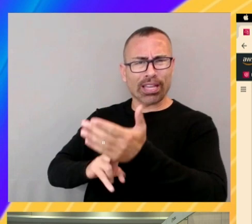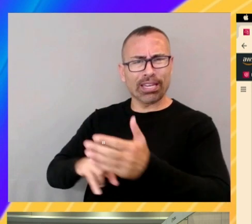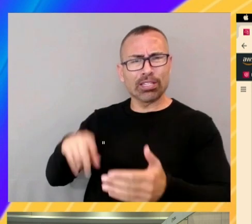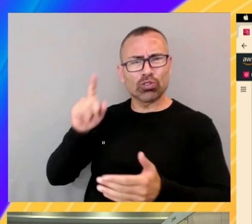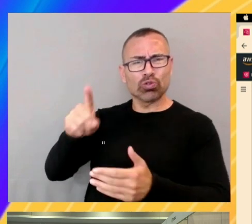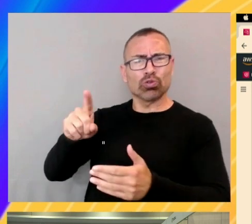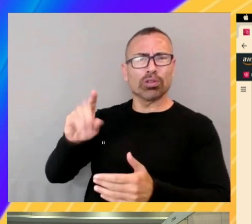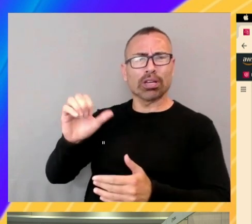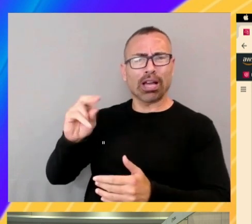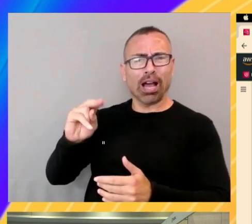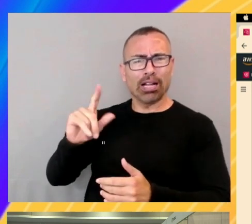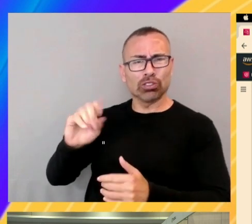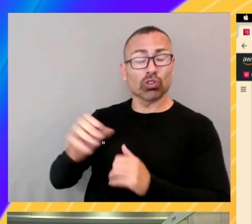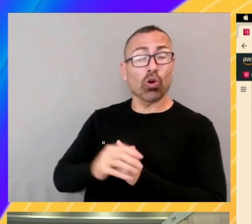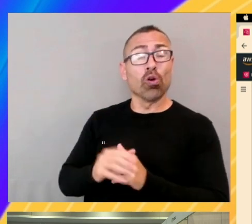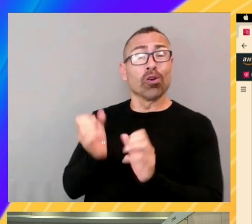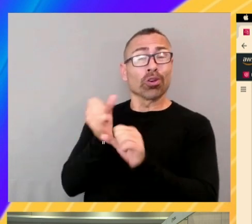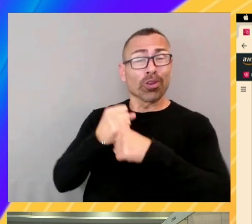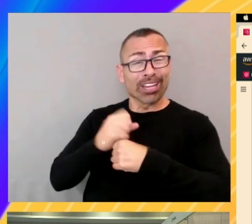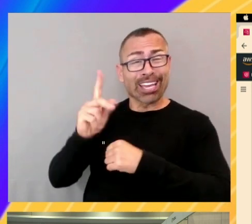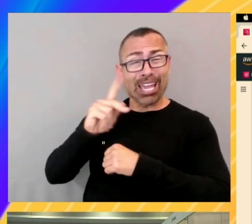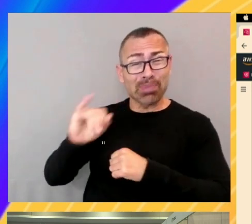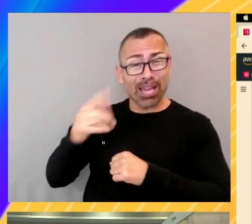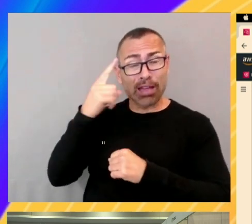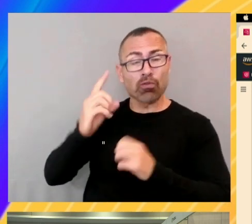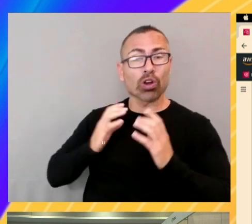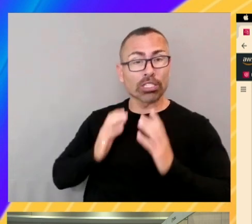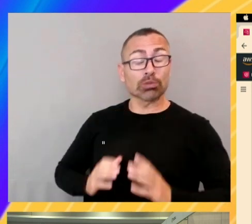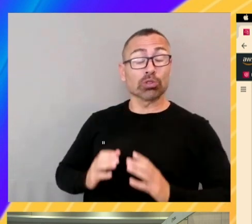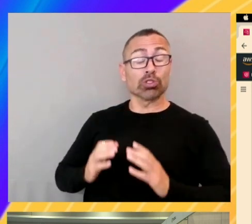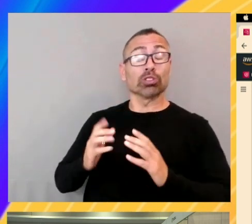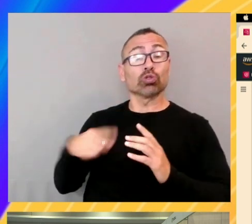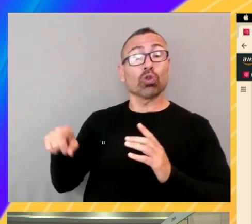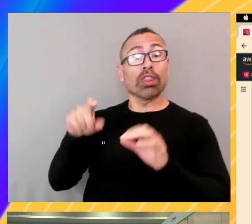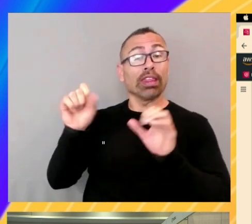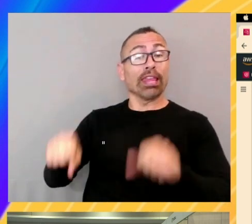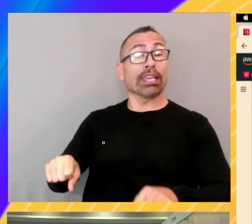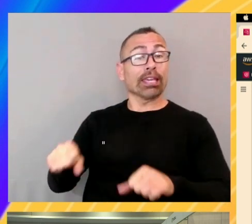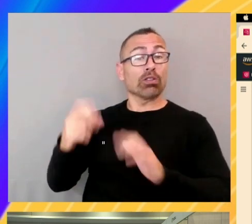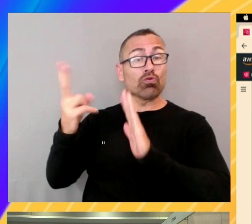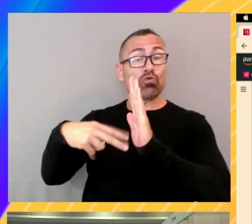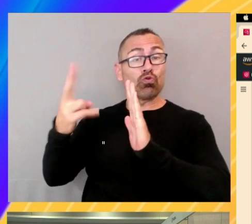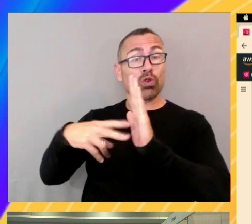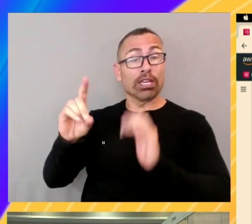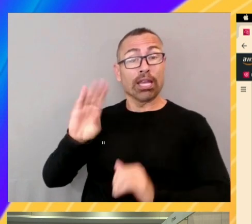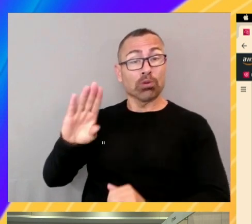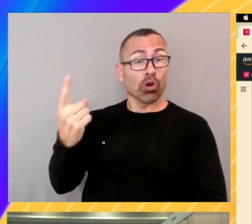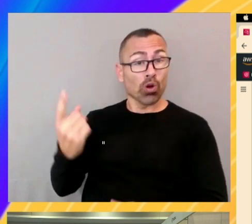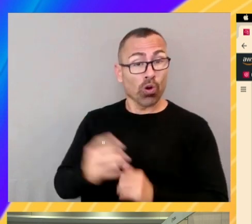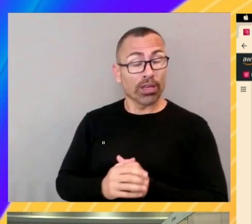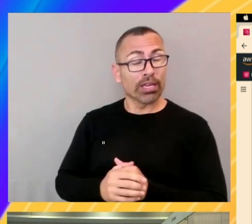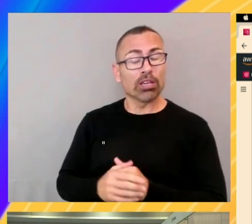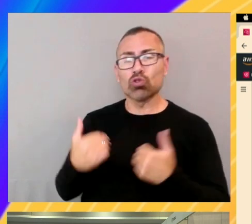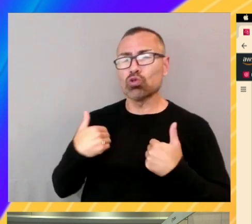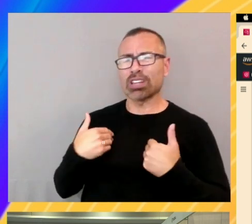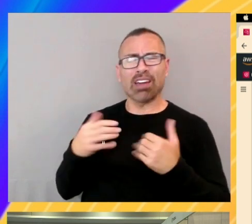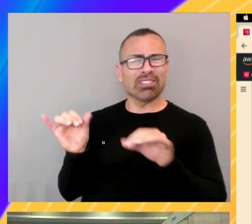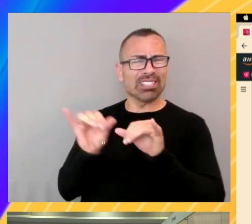read the dashboards. With these APIs, you could inherit the same dashboard on your wiki page or on your